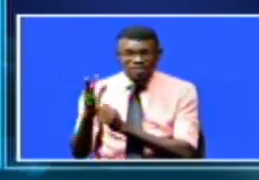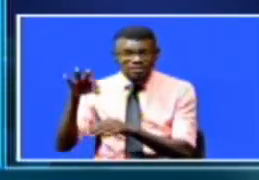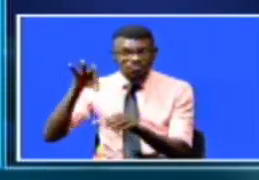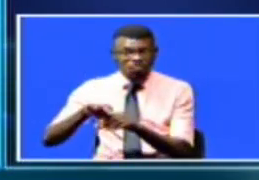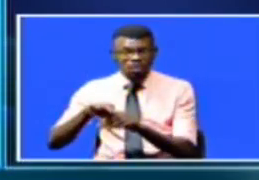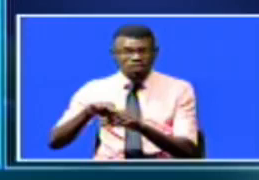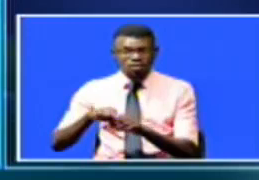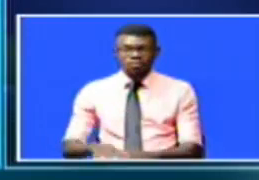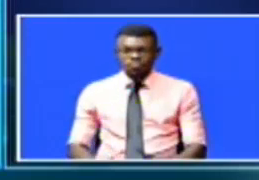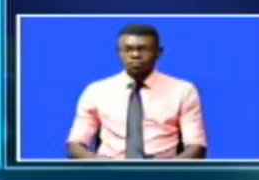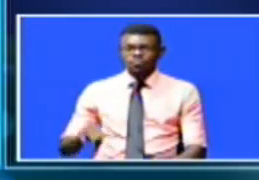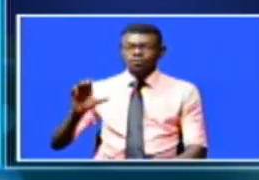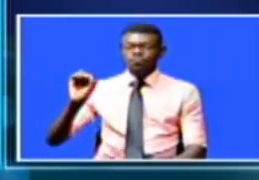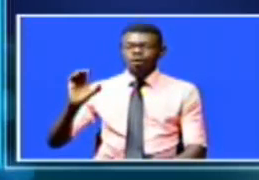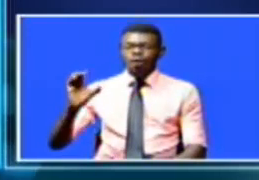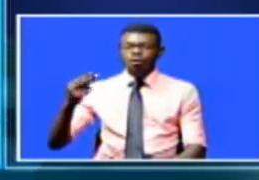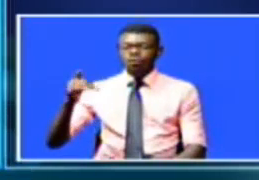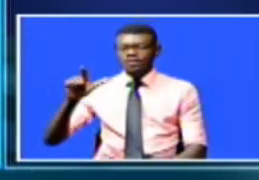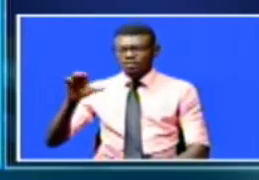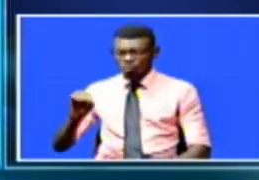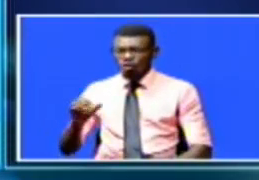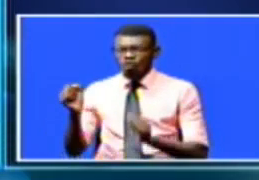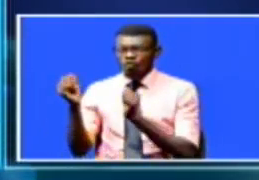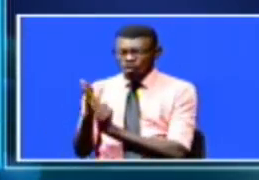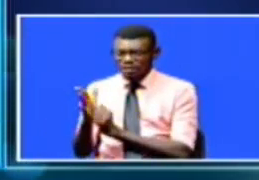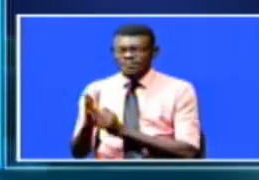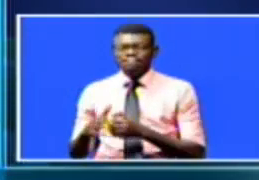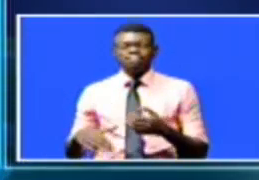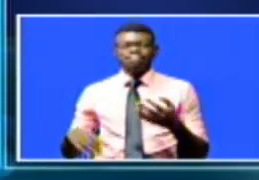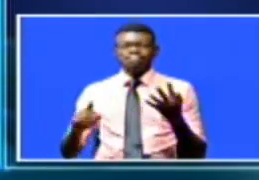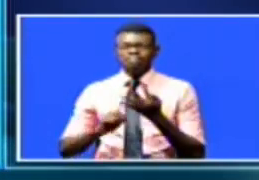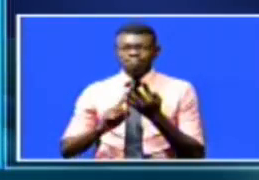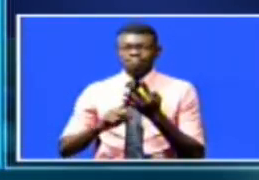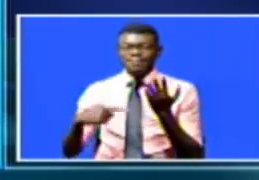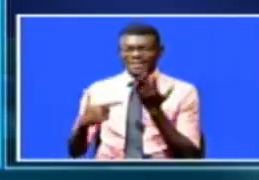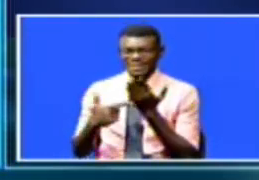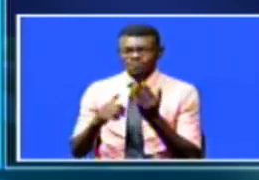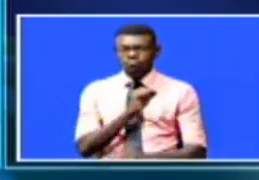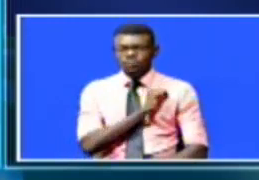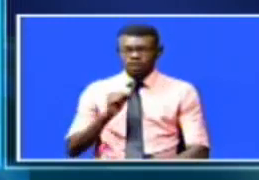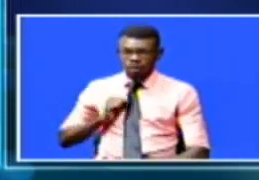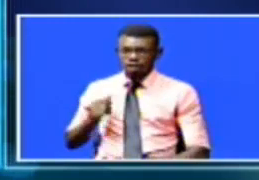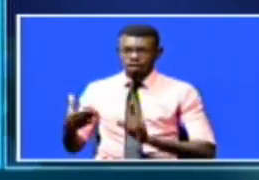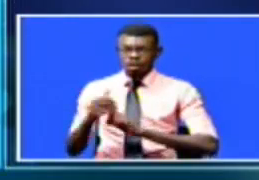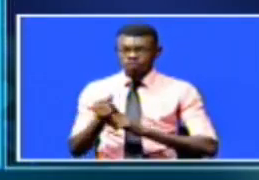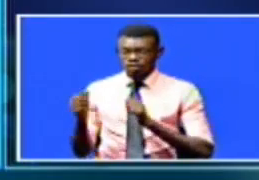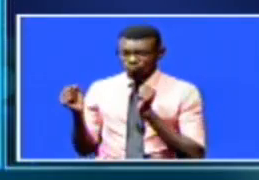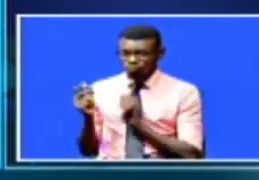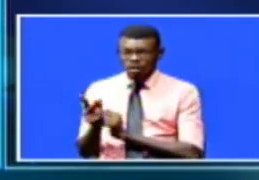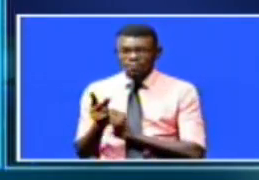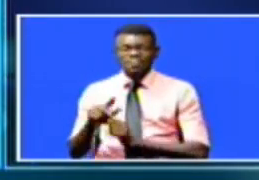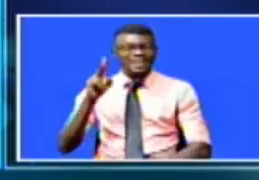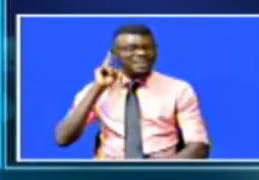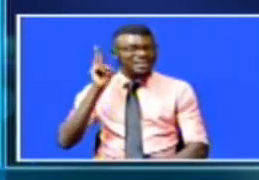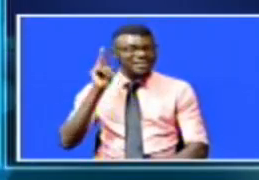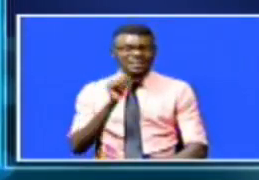for Migori, Ochilo Ayako, got 14 votes. The Senator for Taita Taveta, Jonas Maruma, got 12 votes. Senator for